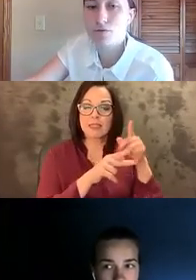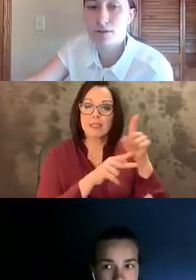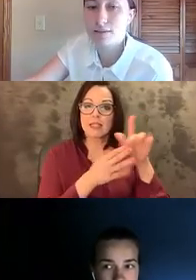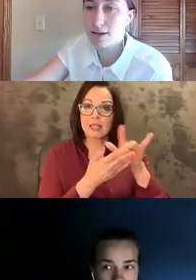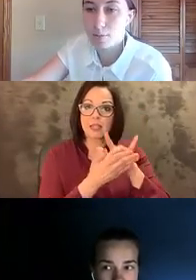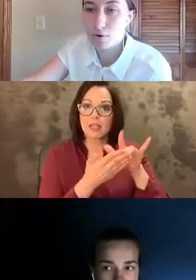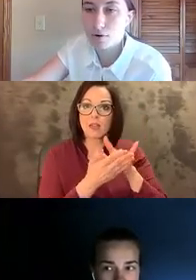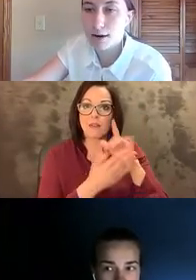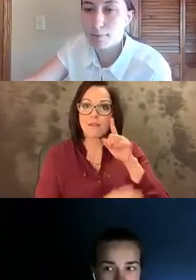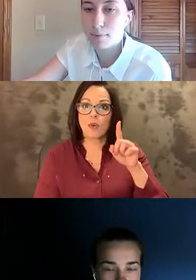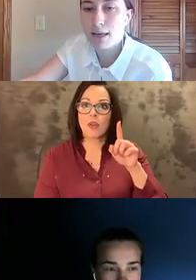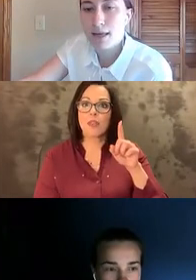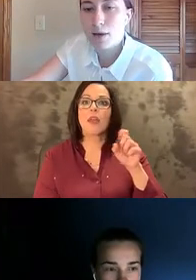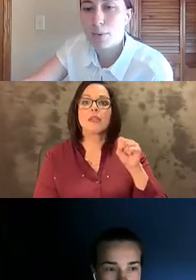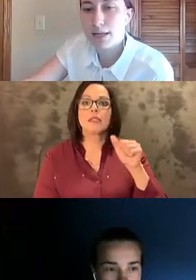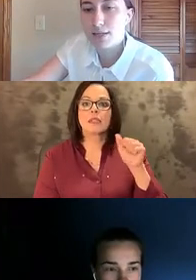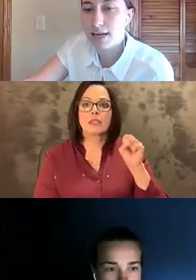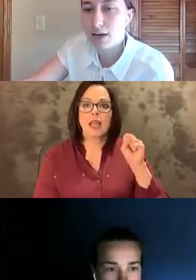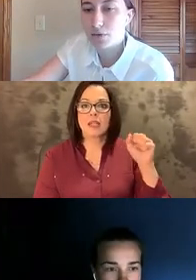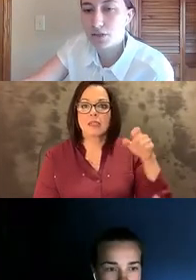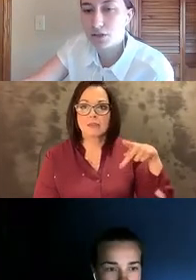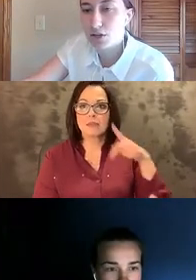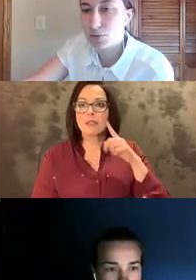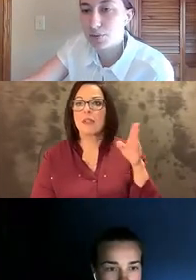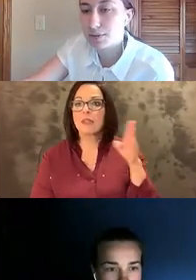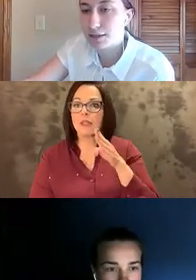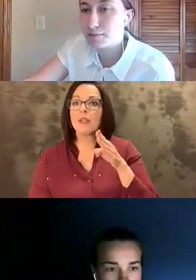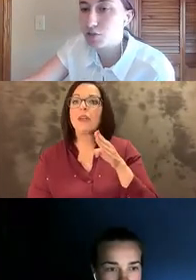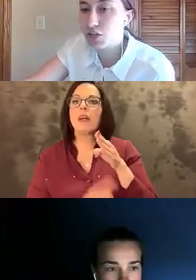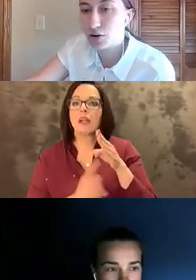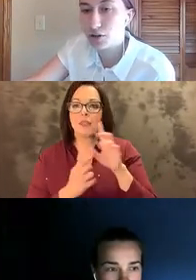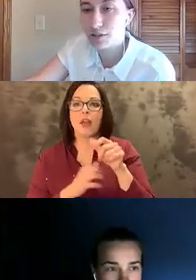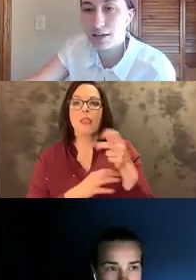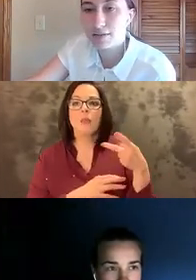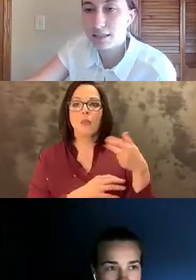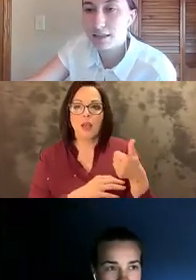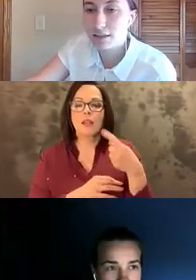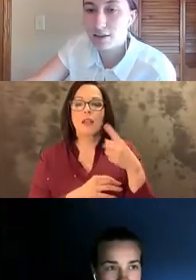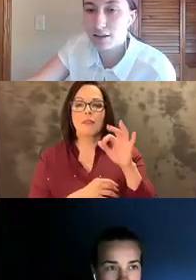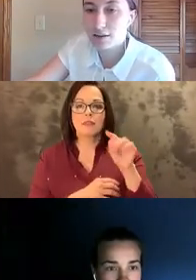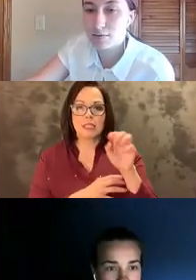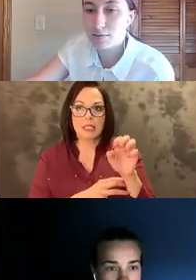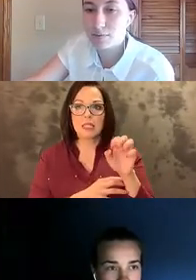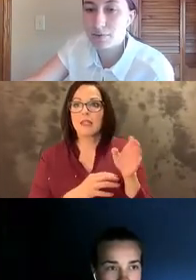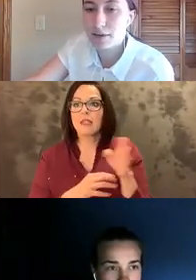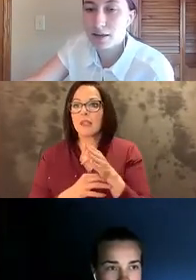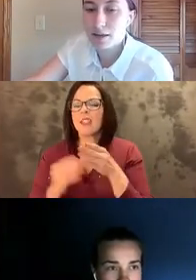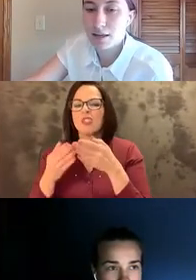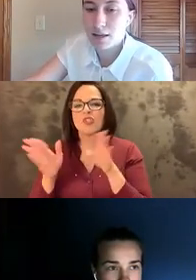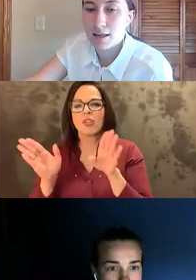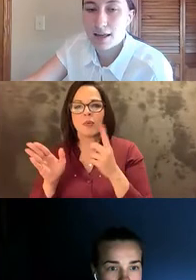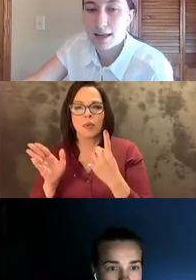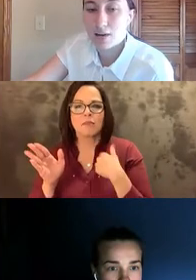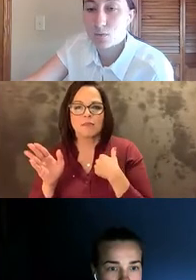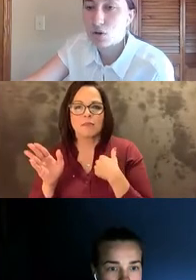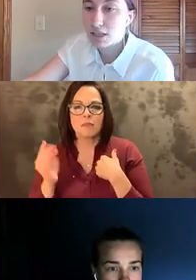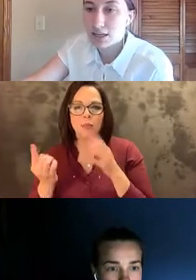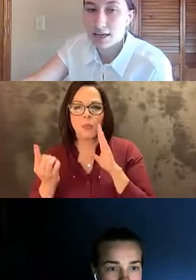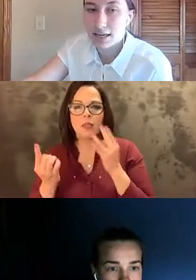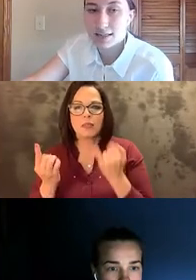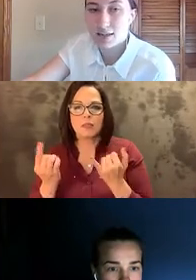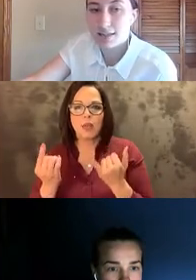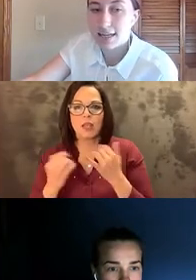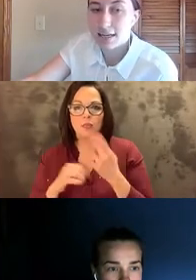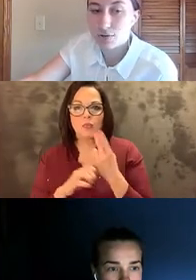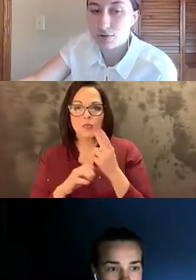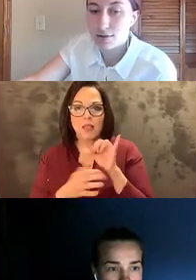program, one for the STAF program. But today we're just going to use the general FTE calculator. And when you click